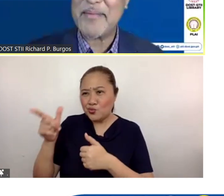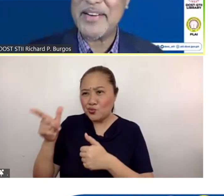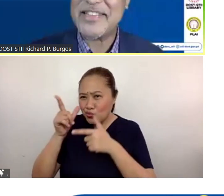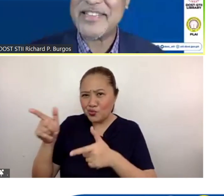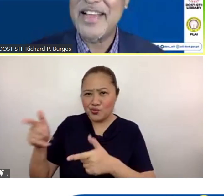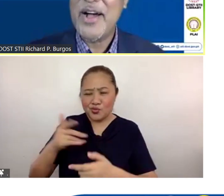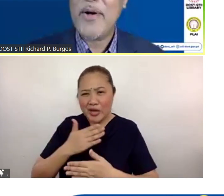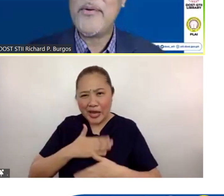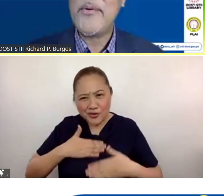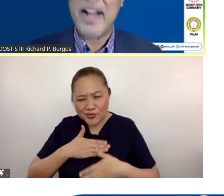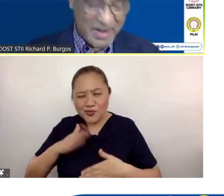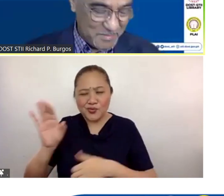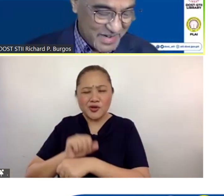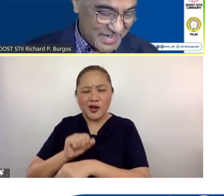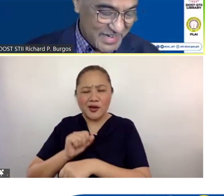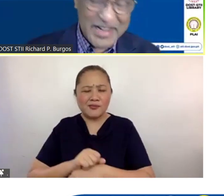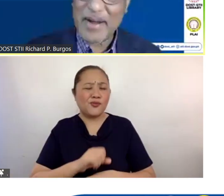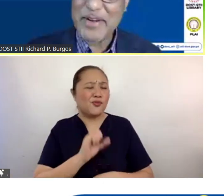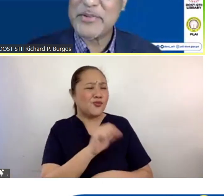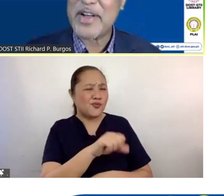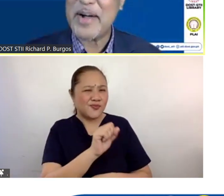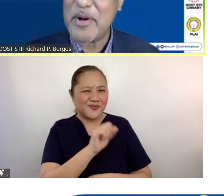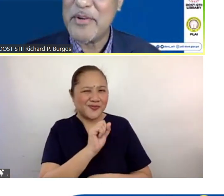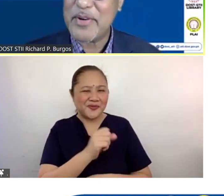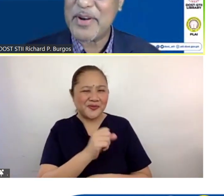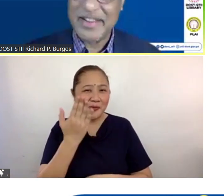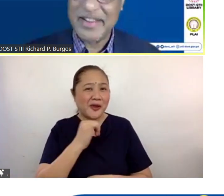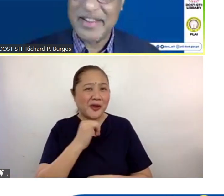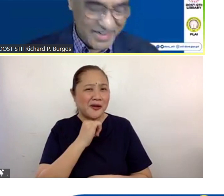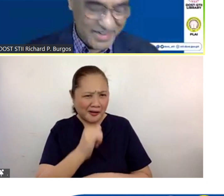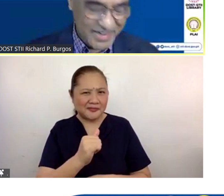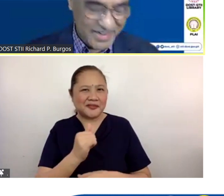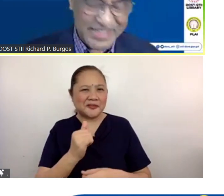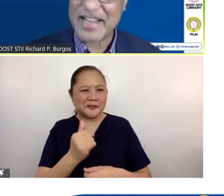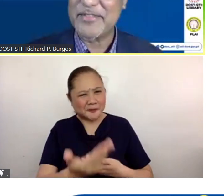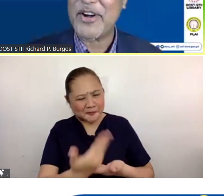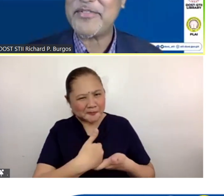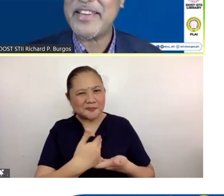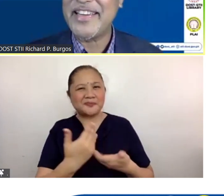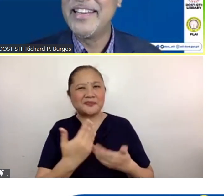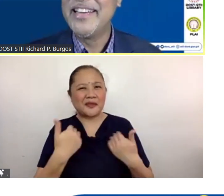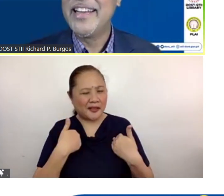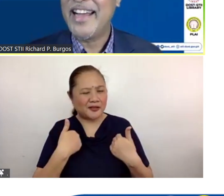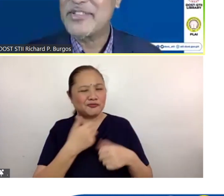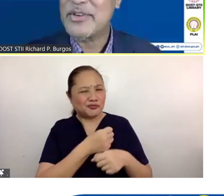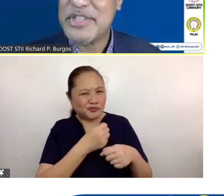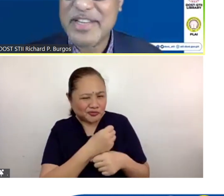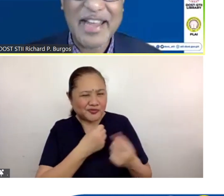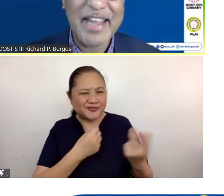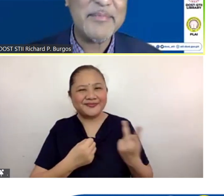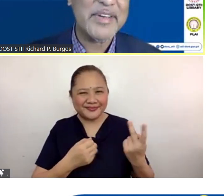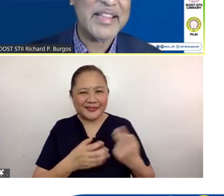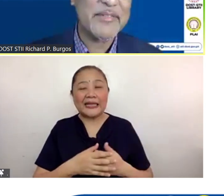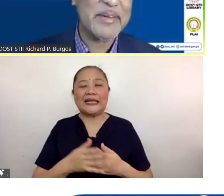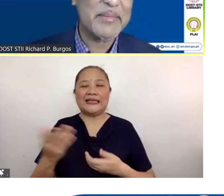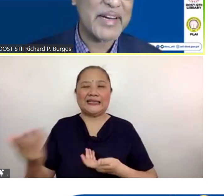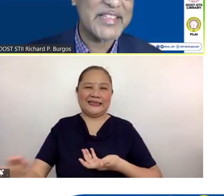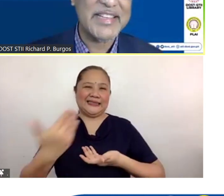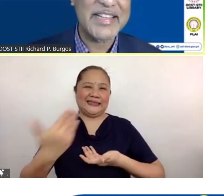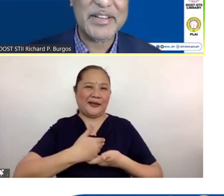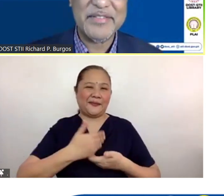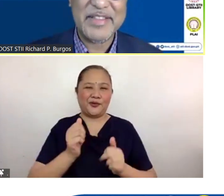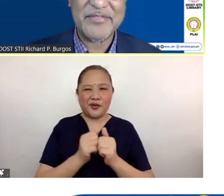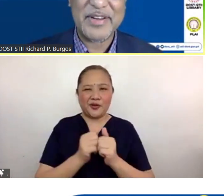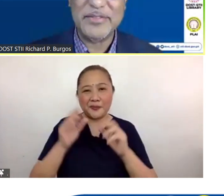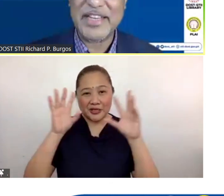job. And I said, oh nga naman, why don't you come over and let's have coffee? And so she came together with the